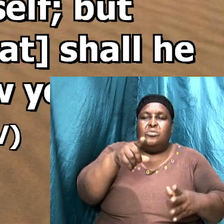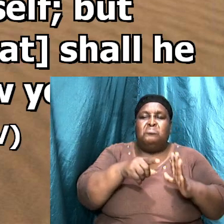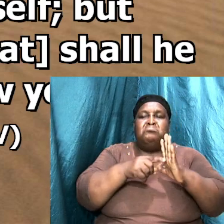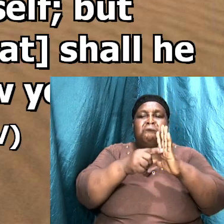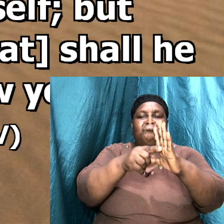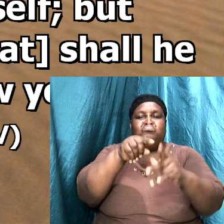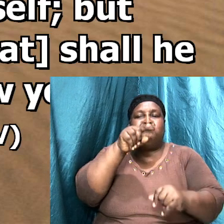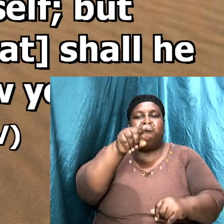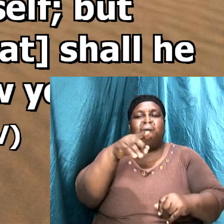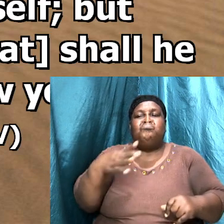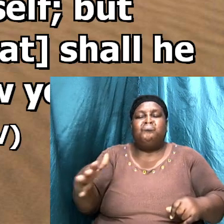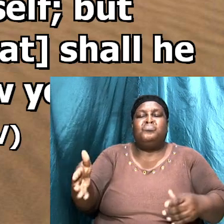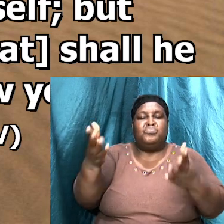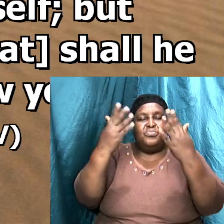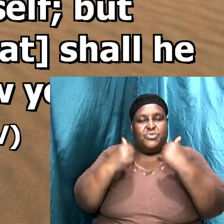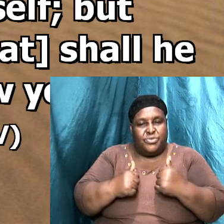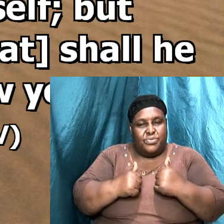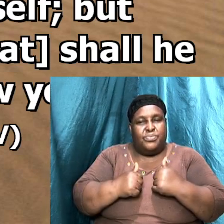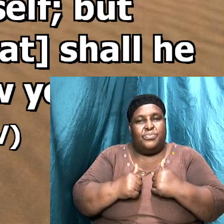things to come